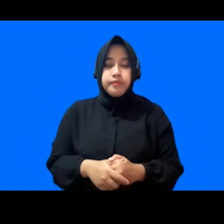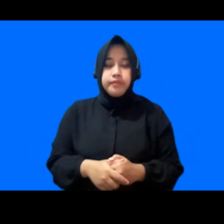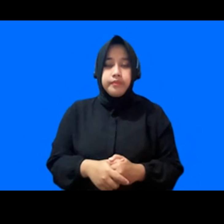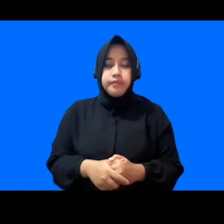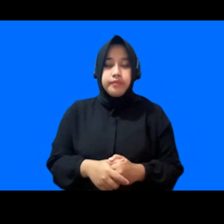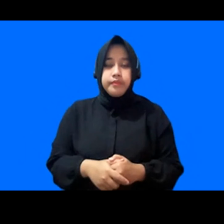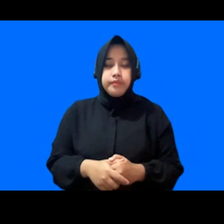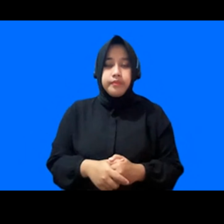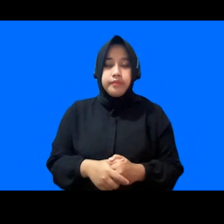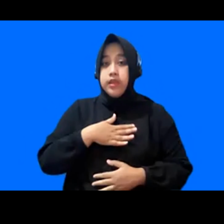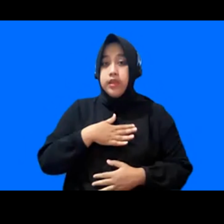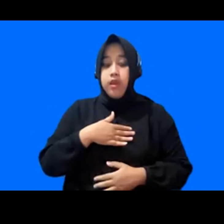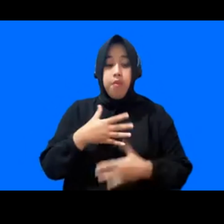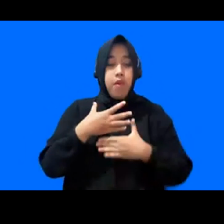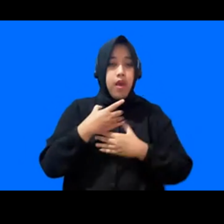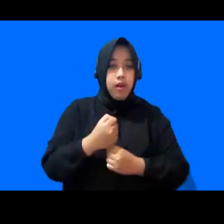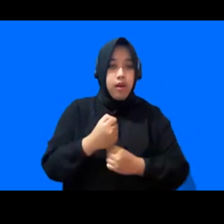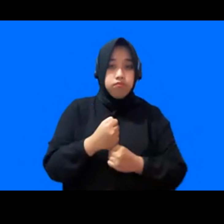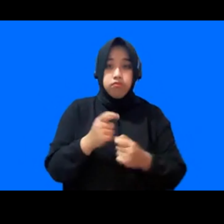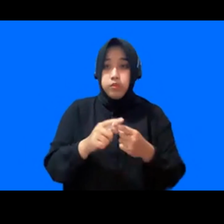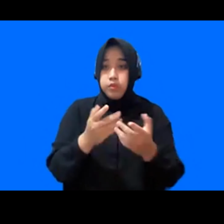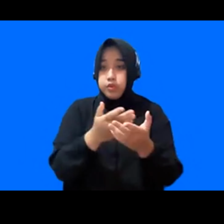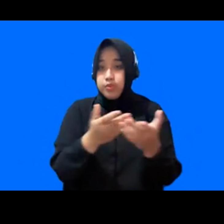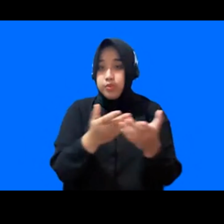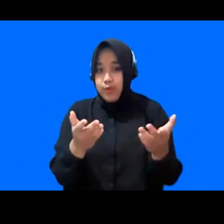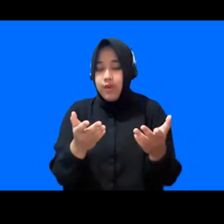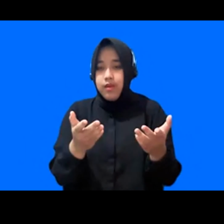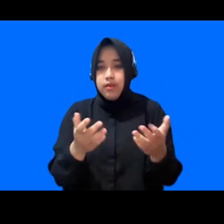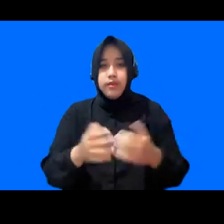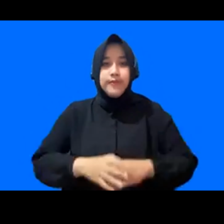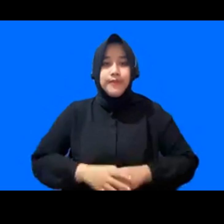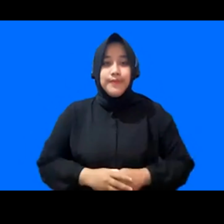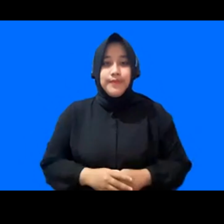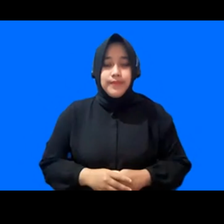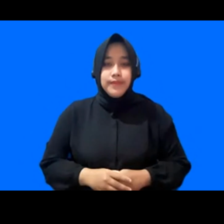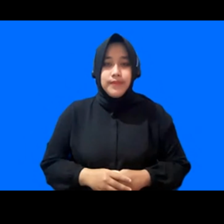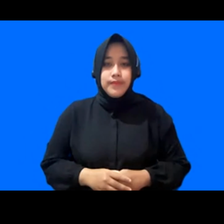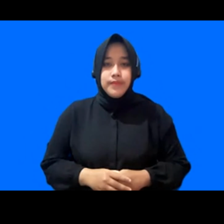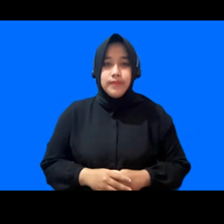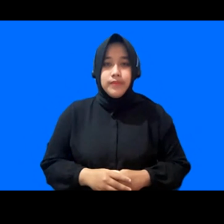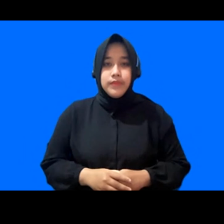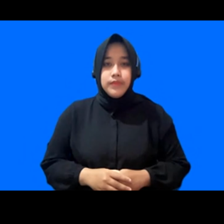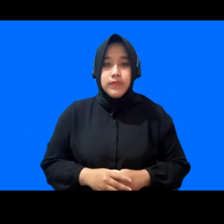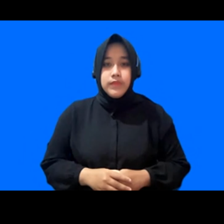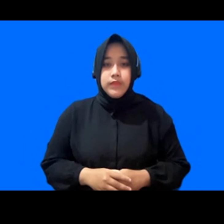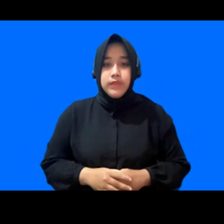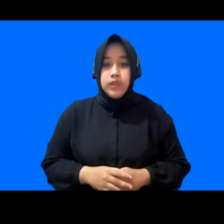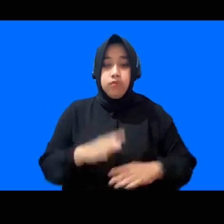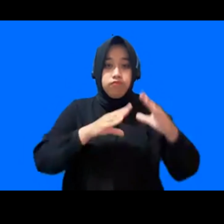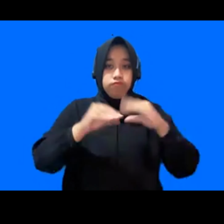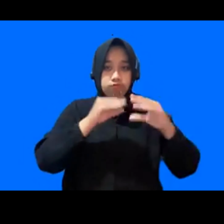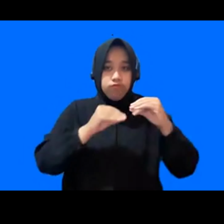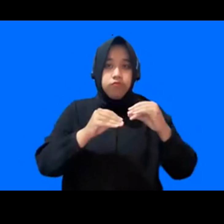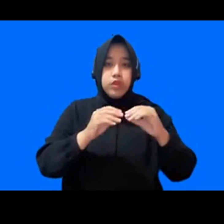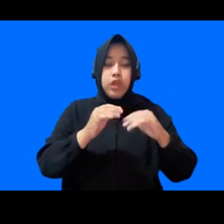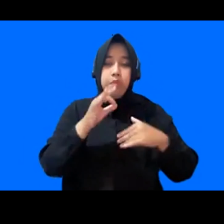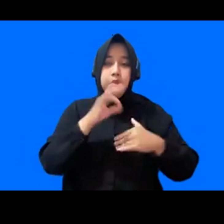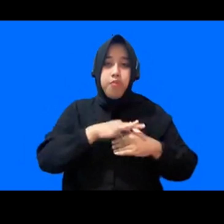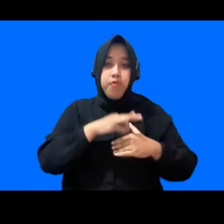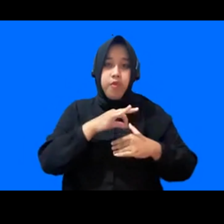meeting of minds and great ideas. Thank you. Thank you so much, Wendy. And thanks to both Wendy